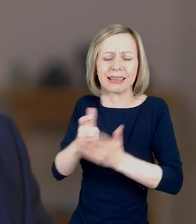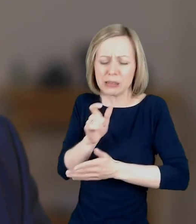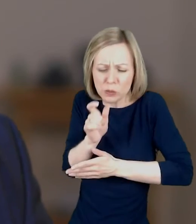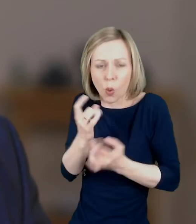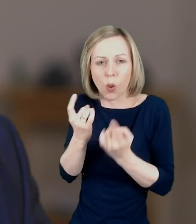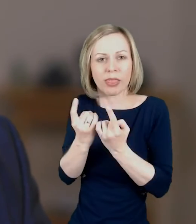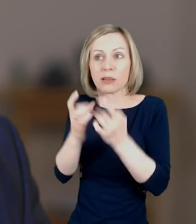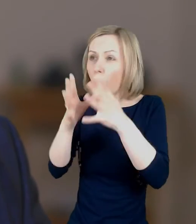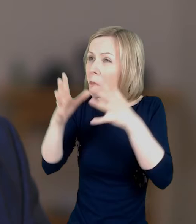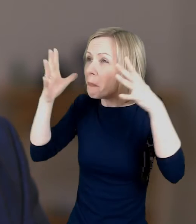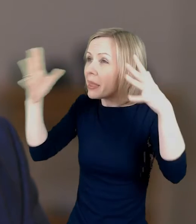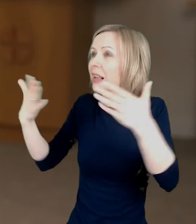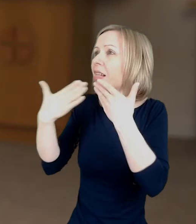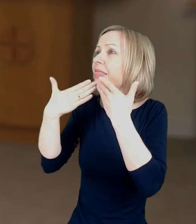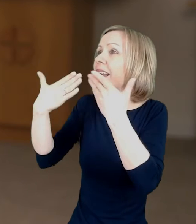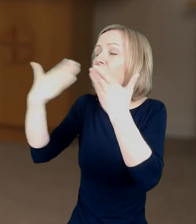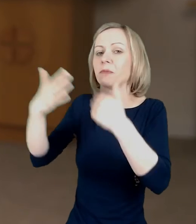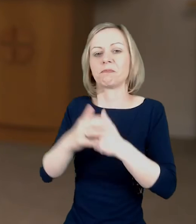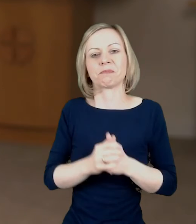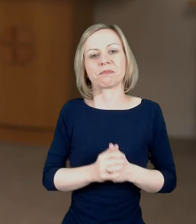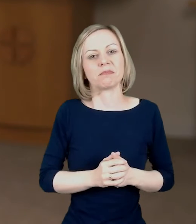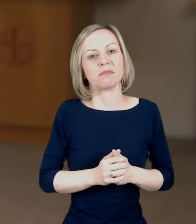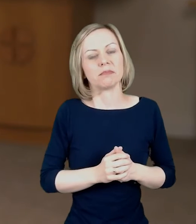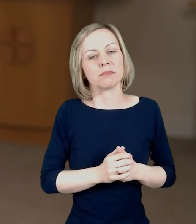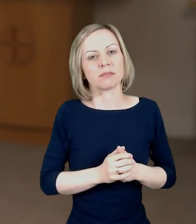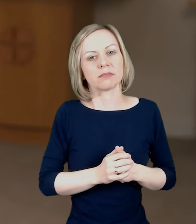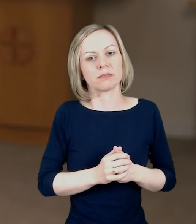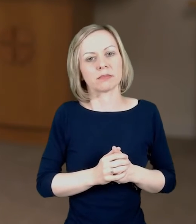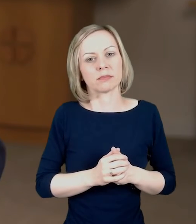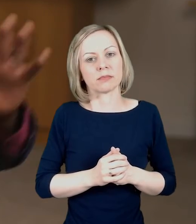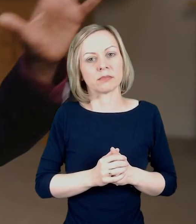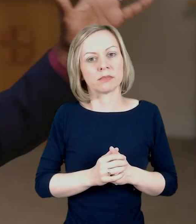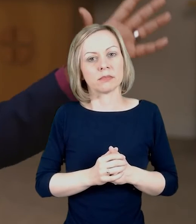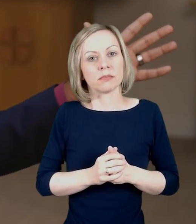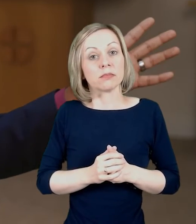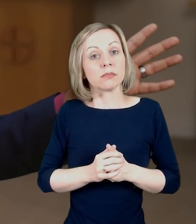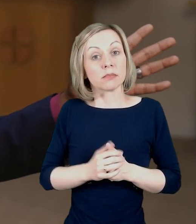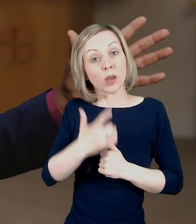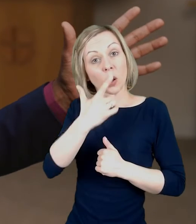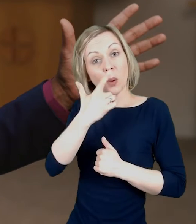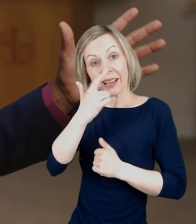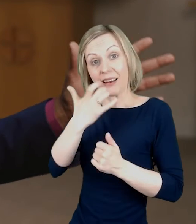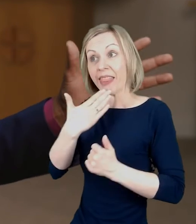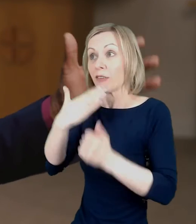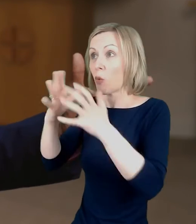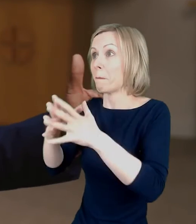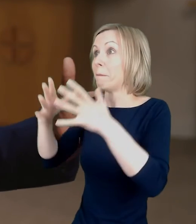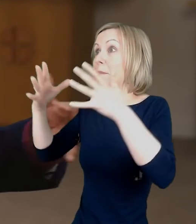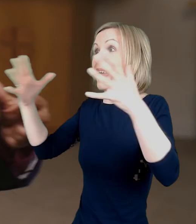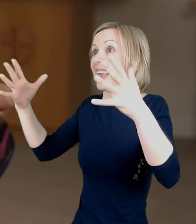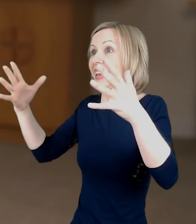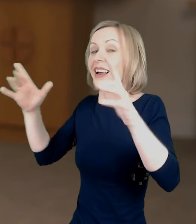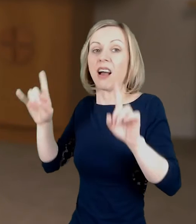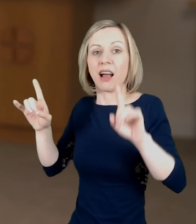sometimes very big things. It is not possible for us to be thankful for big things if we are not